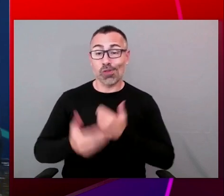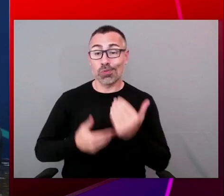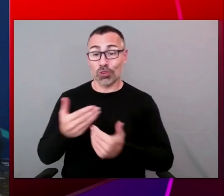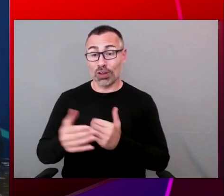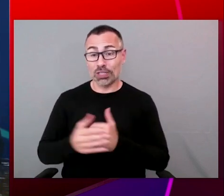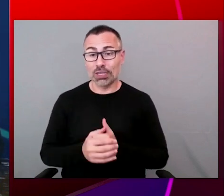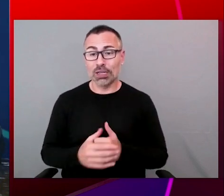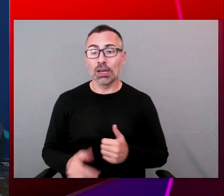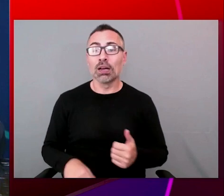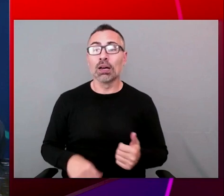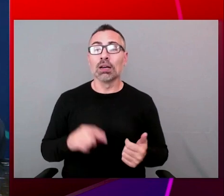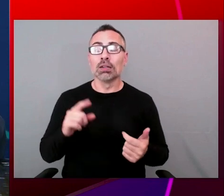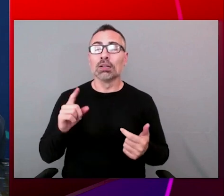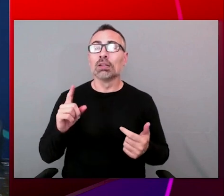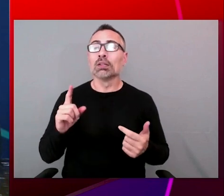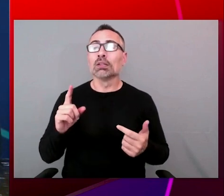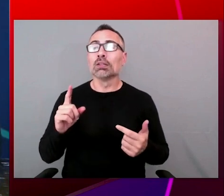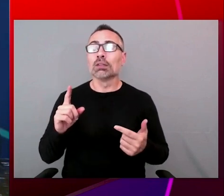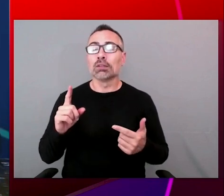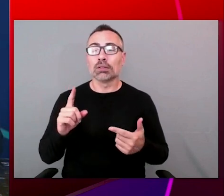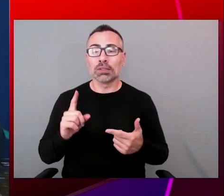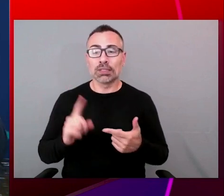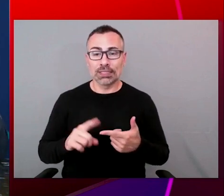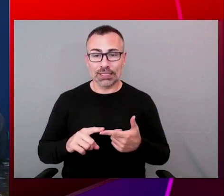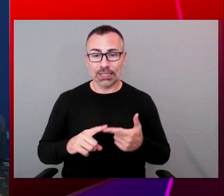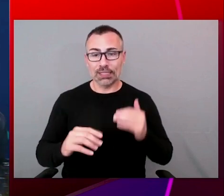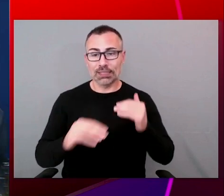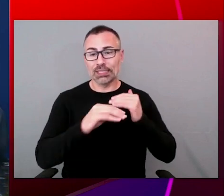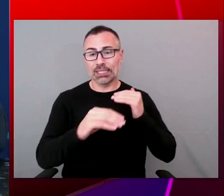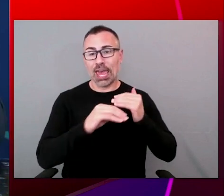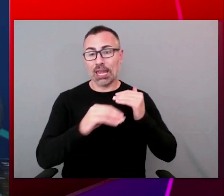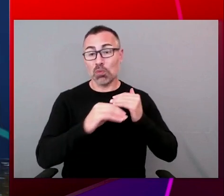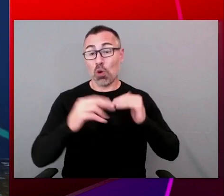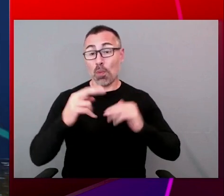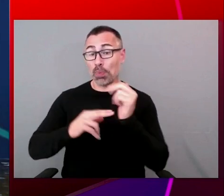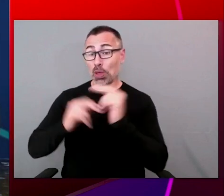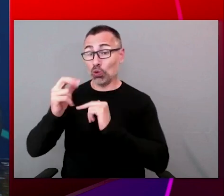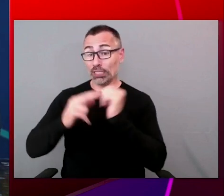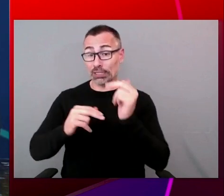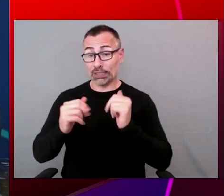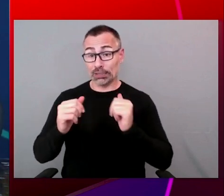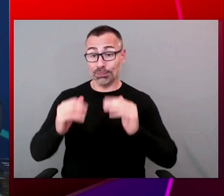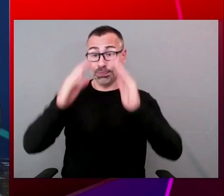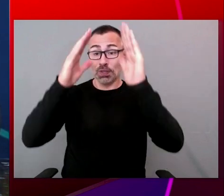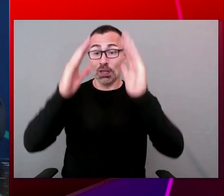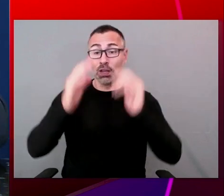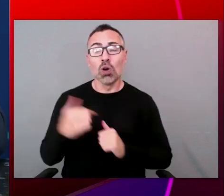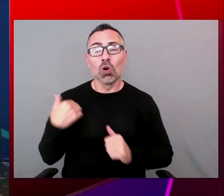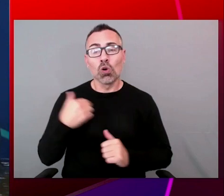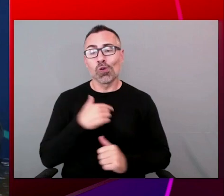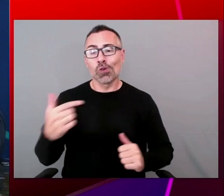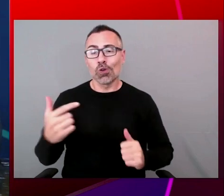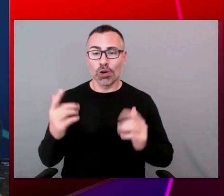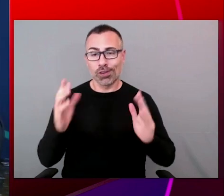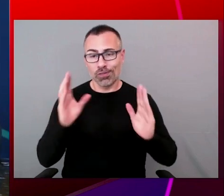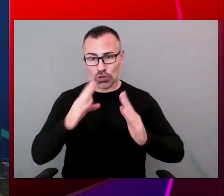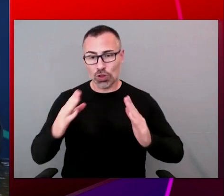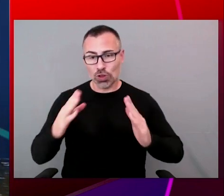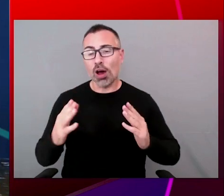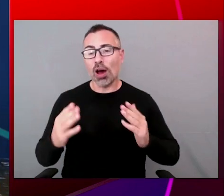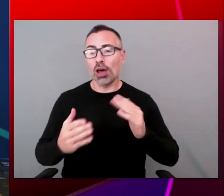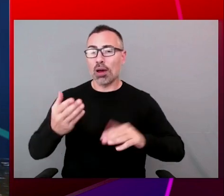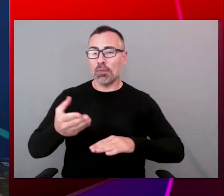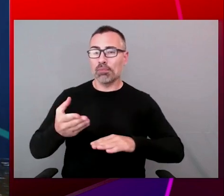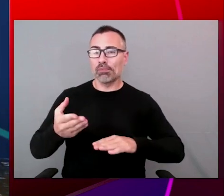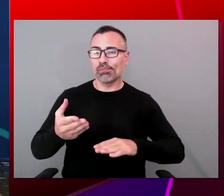one is sustainable buildings. And we're really focused on modernizing BMS, and so we've helped a lot of customers modernize that BMS,